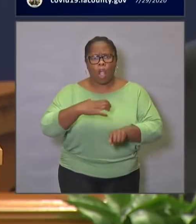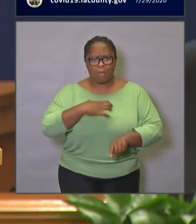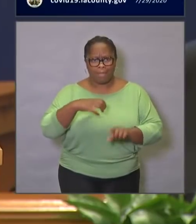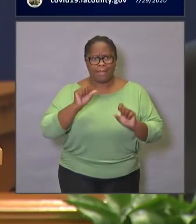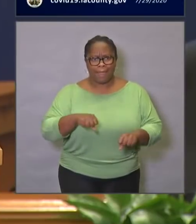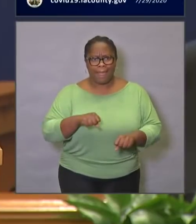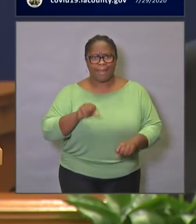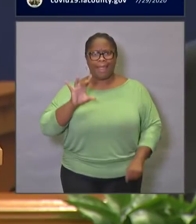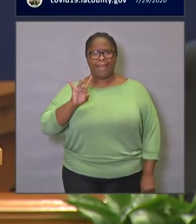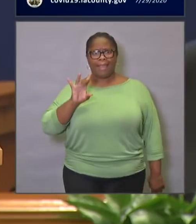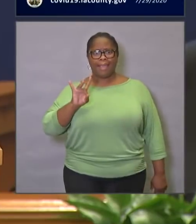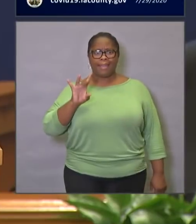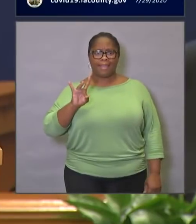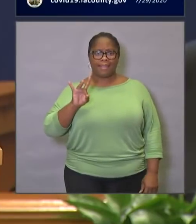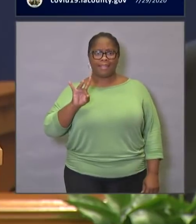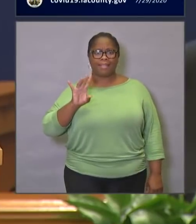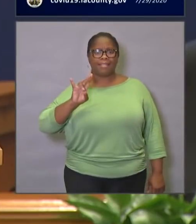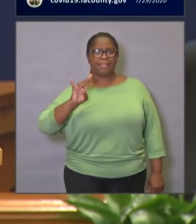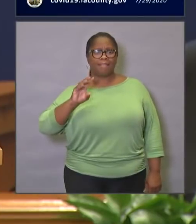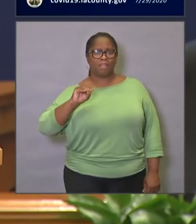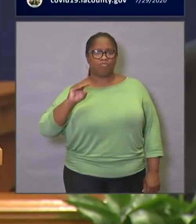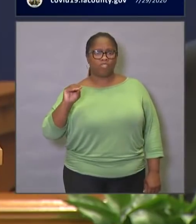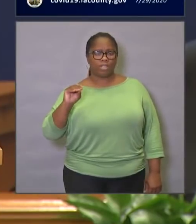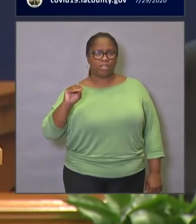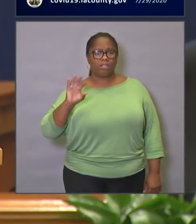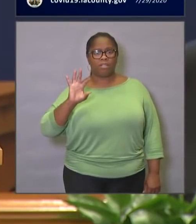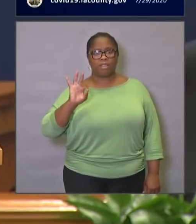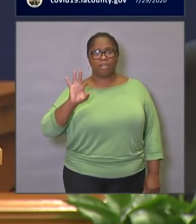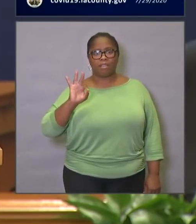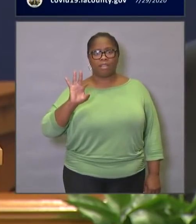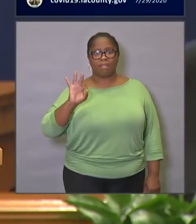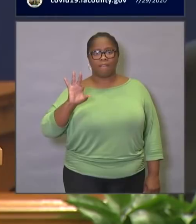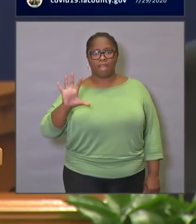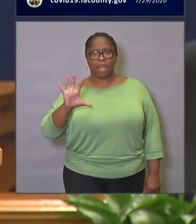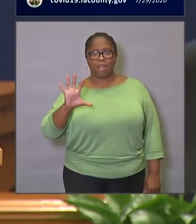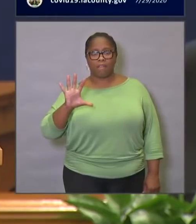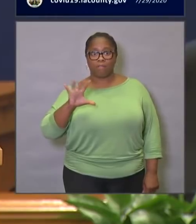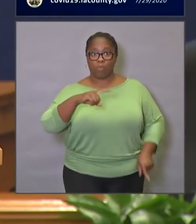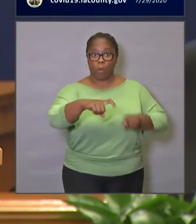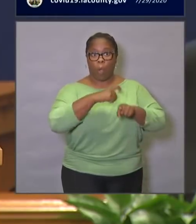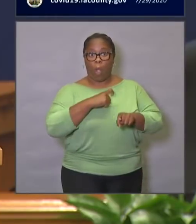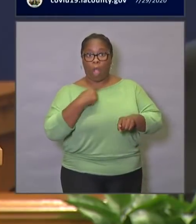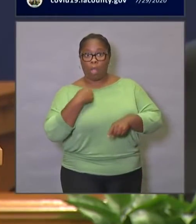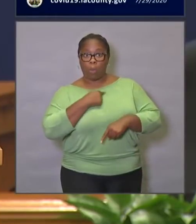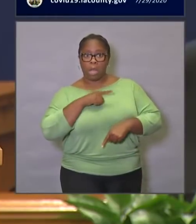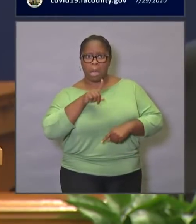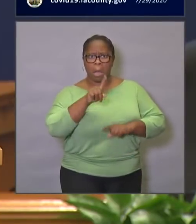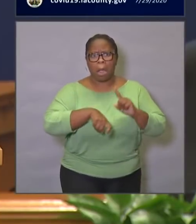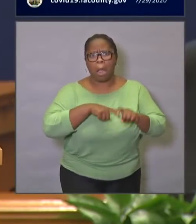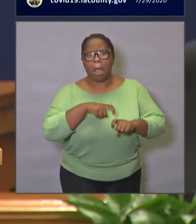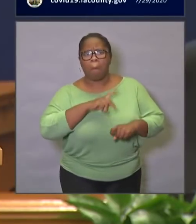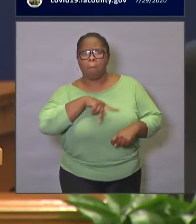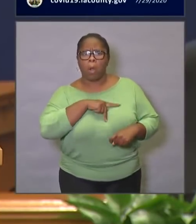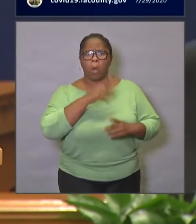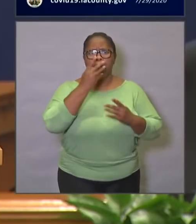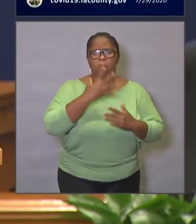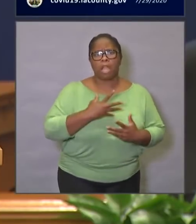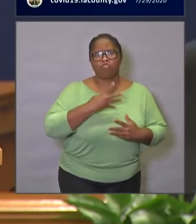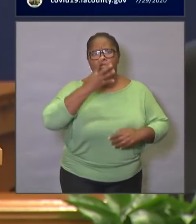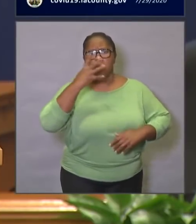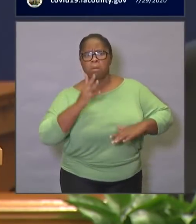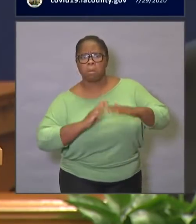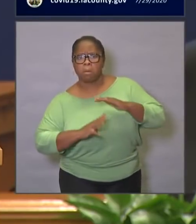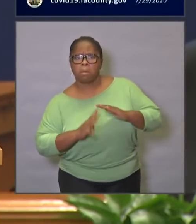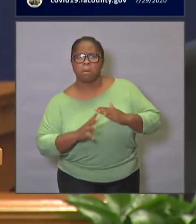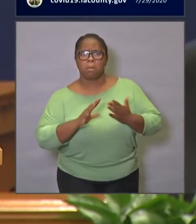888-700-9995. Reports may be made anonymous, and there will be no questions about personal information, including immigration